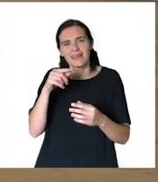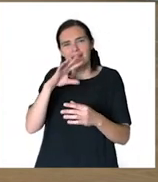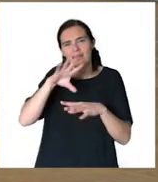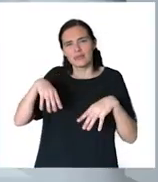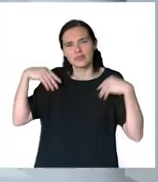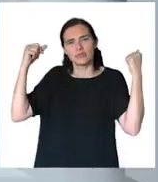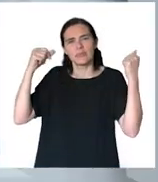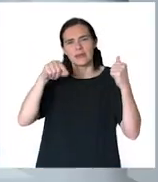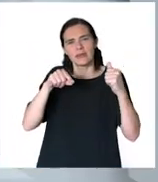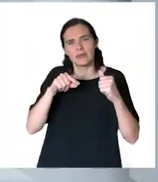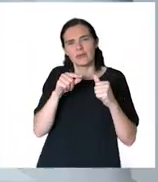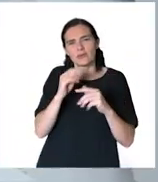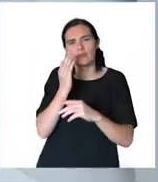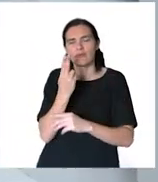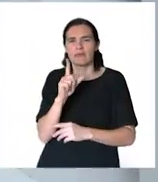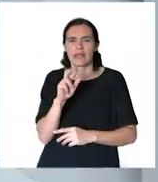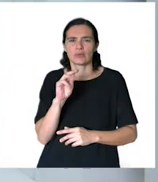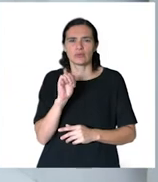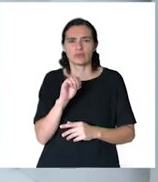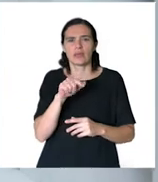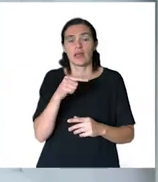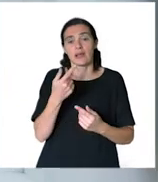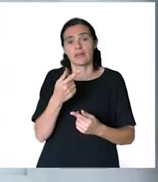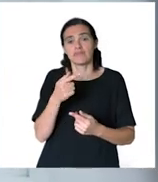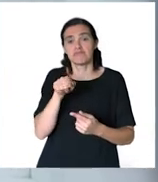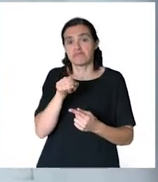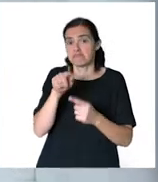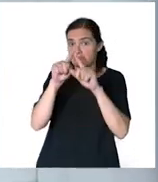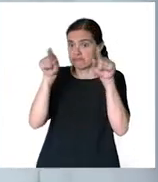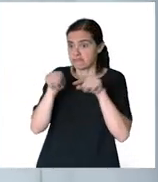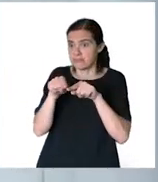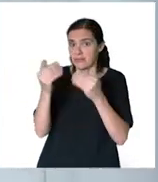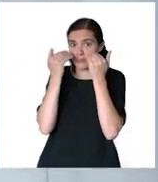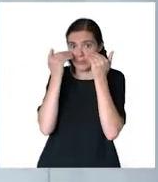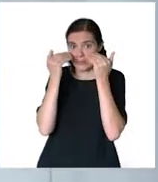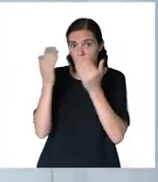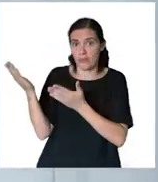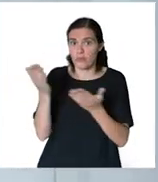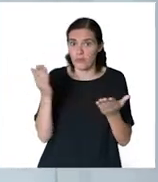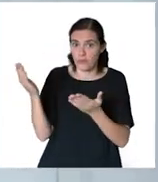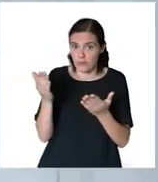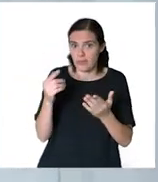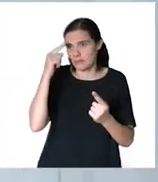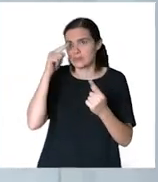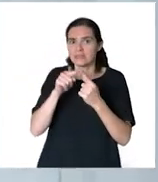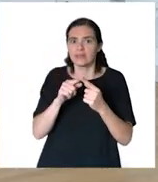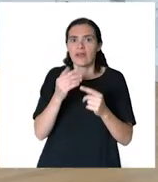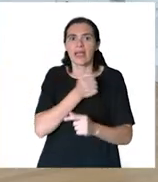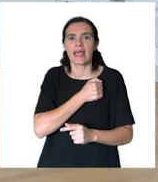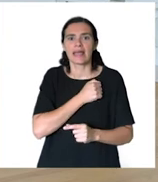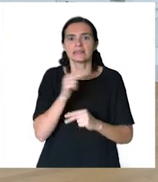and Macunas. There are invitation, instruction to build